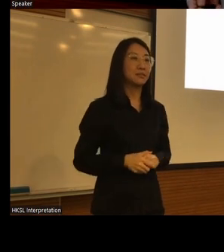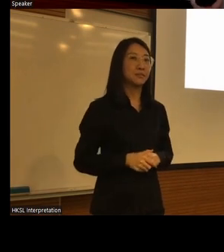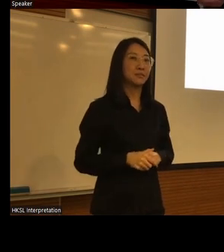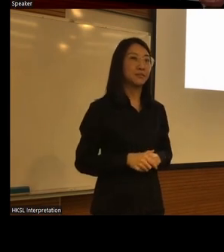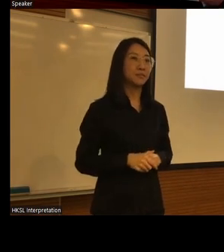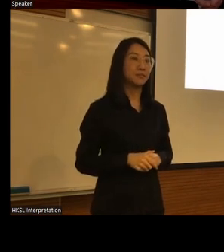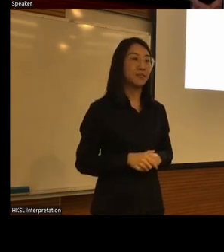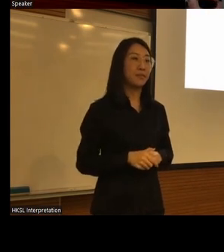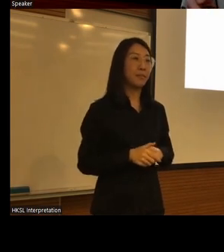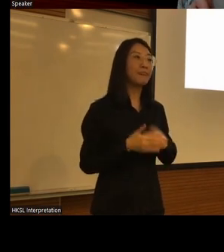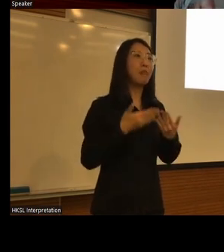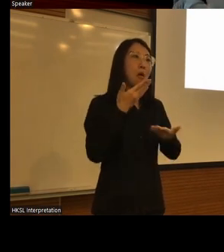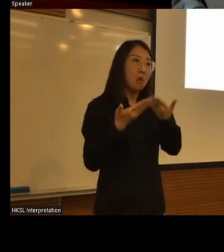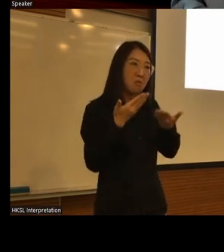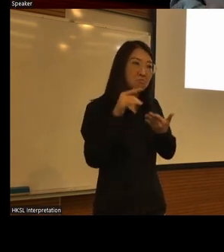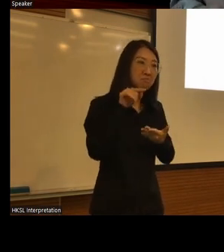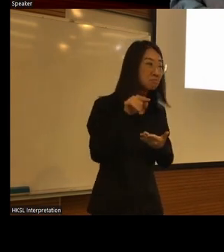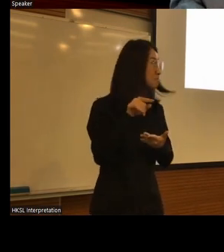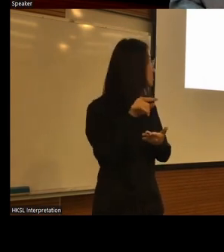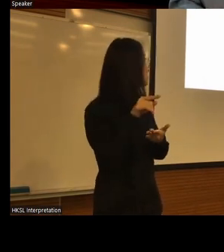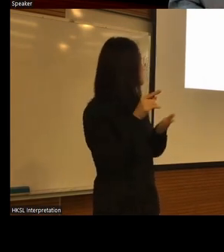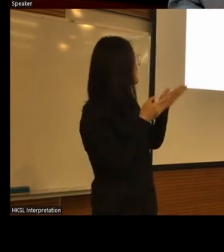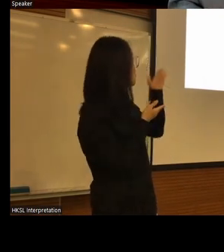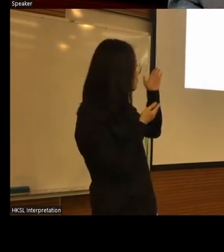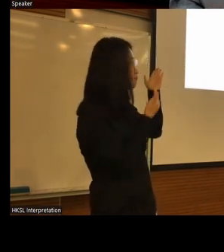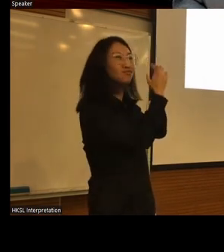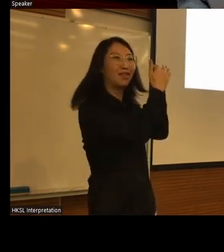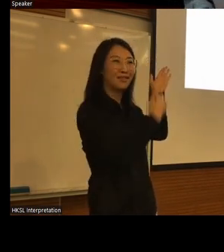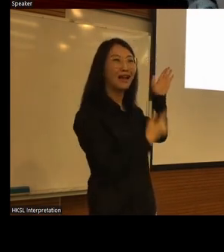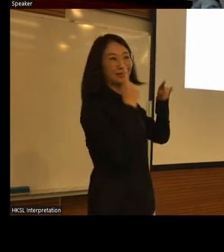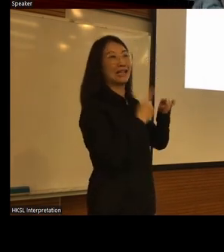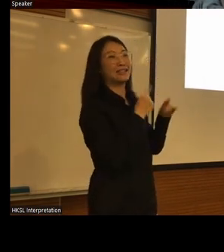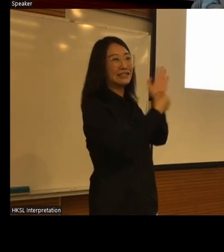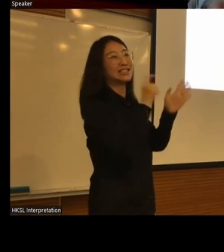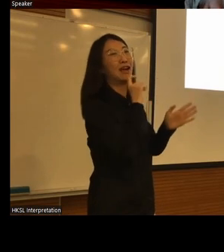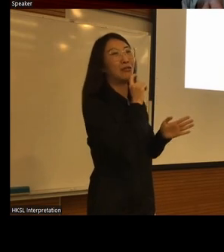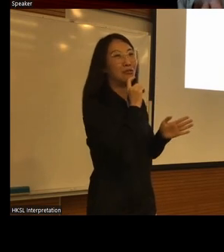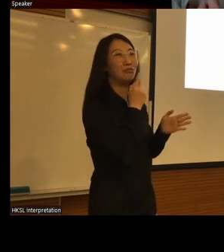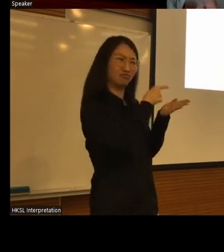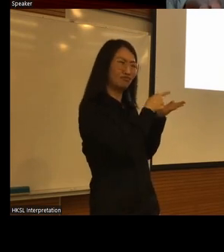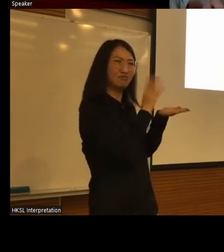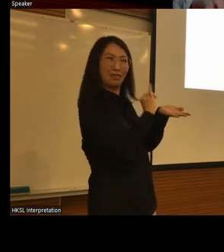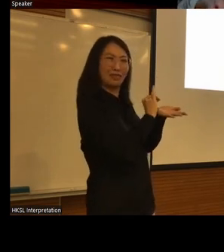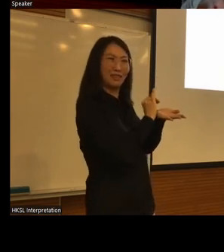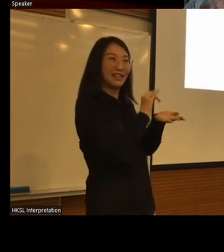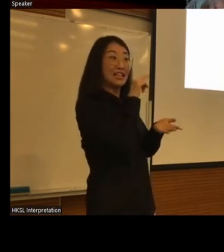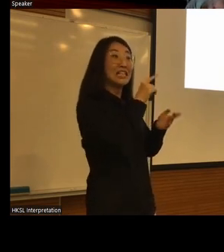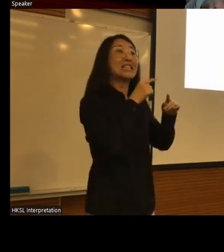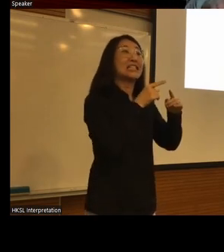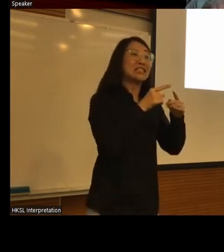There's probably a technical problem with the, but what I have here is data from